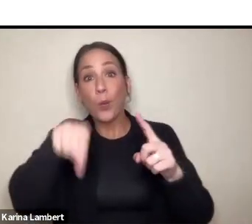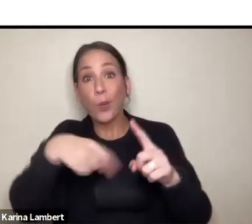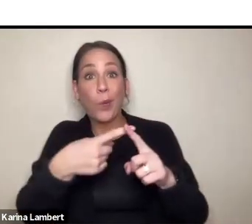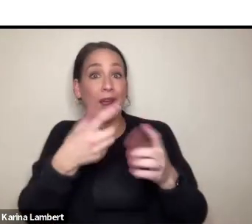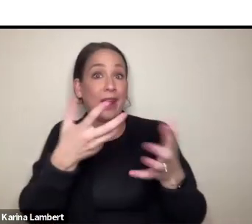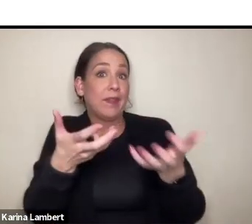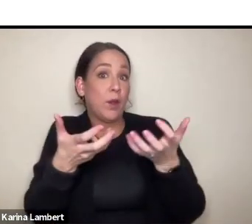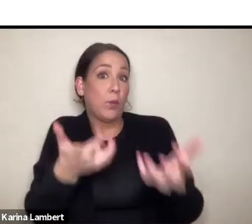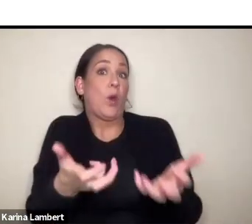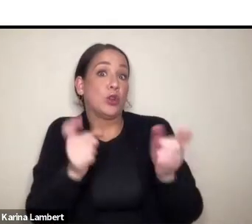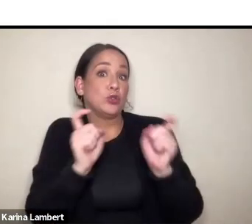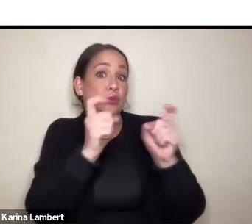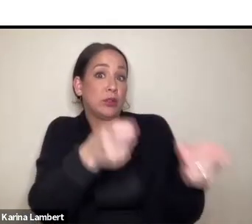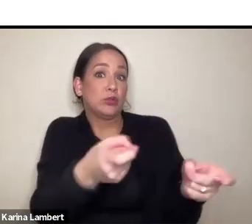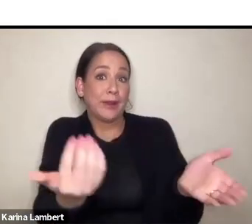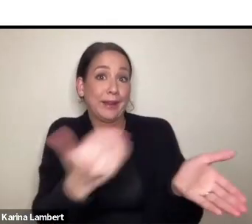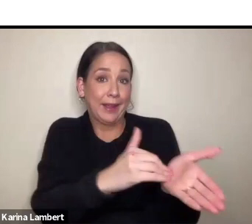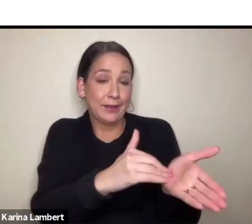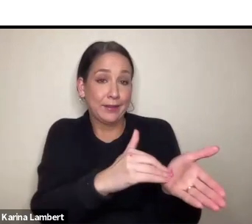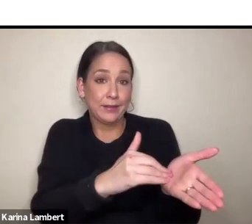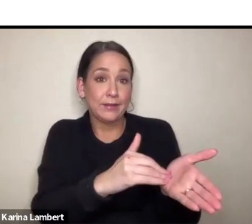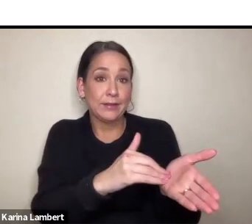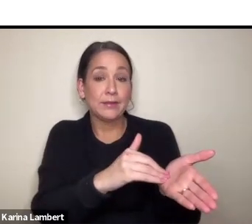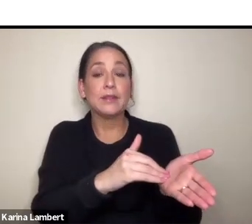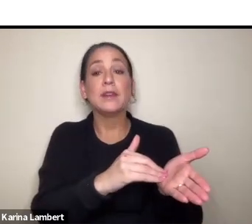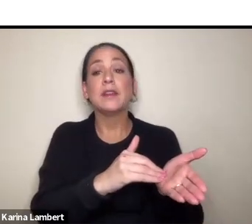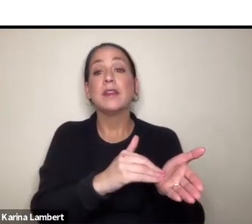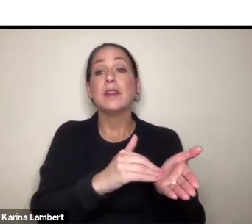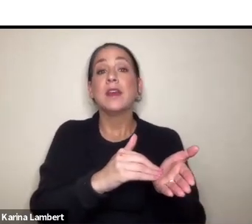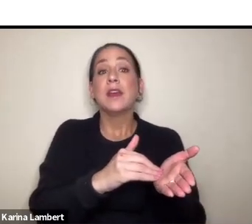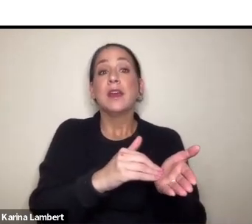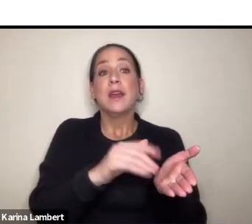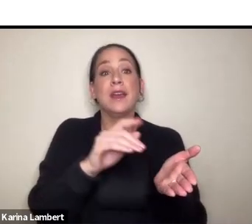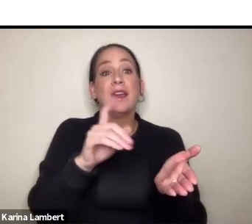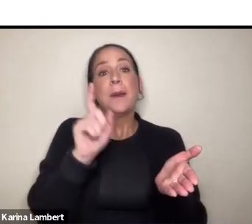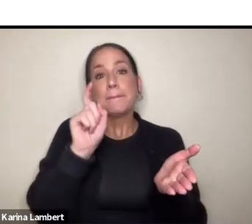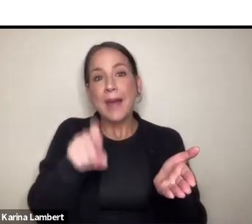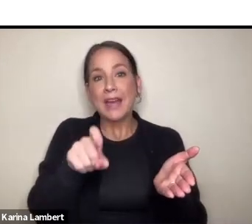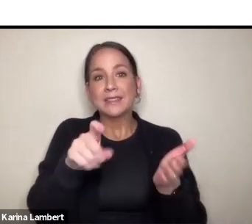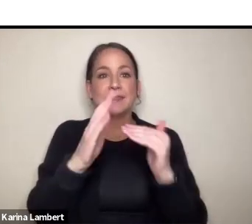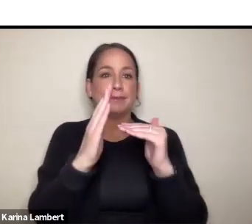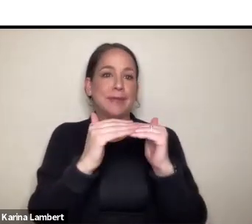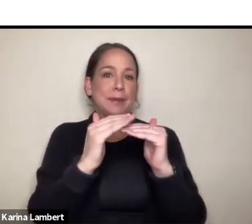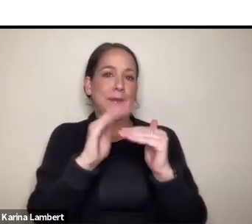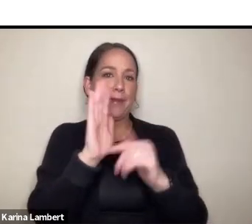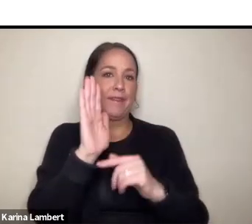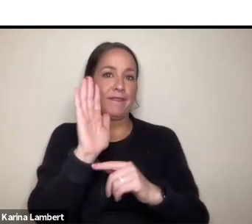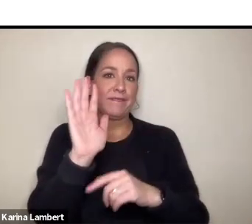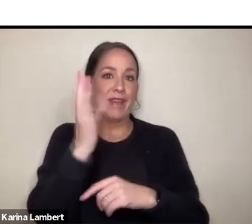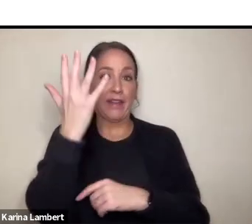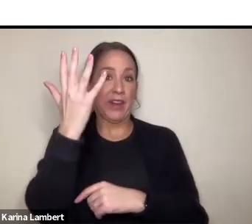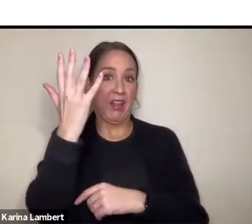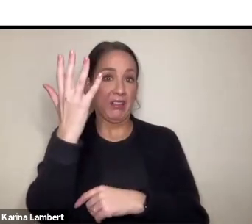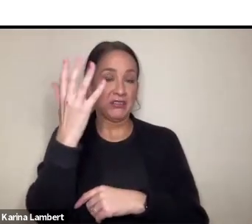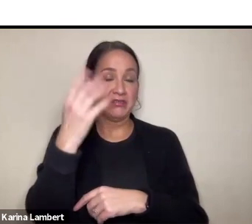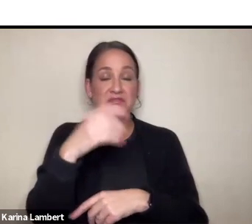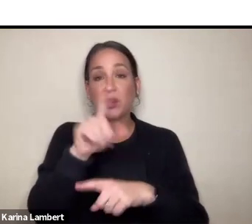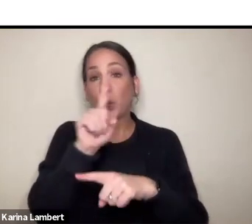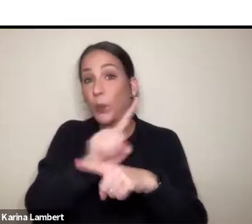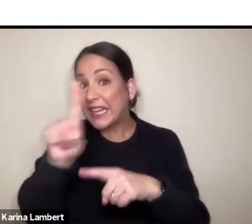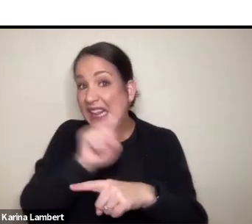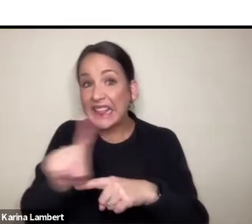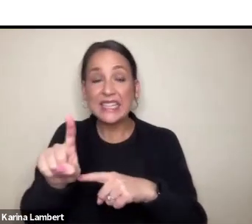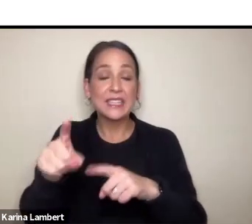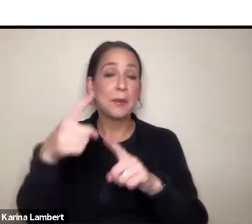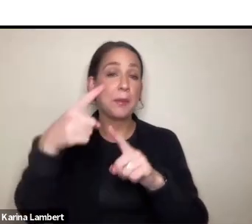next contribution. And as long as that amount is a minimum of $5, they can do it however they want. They could do it weekly,